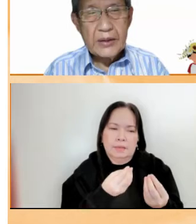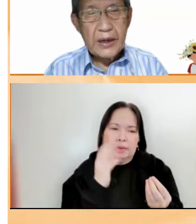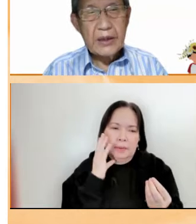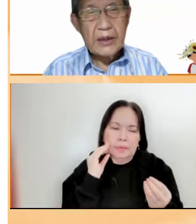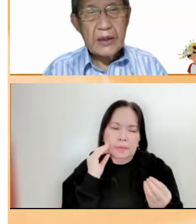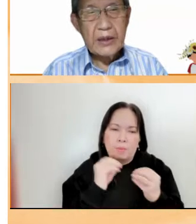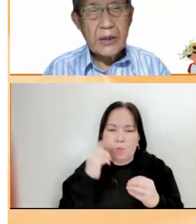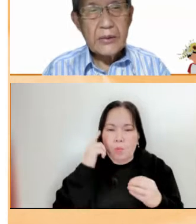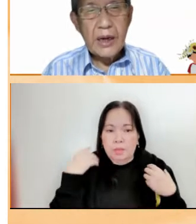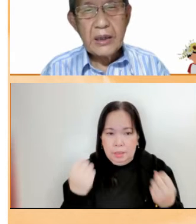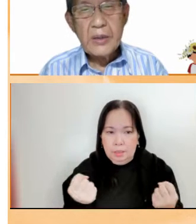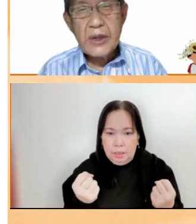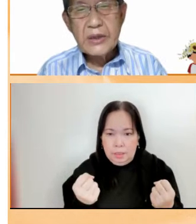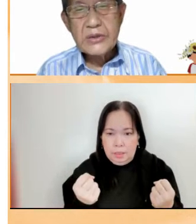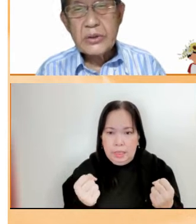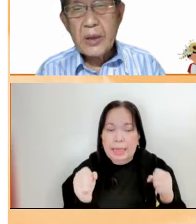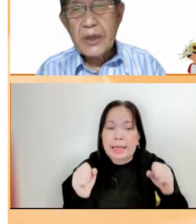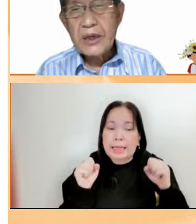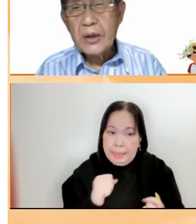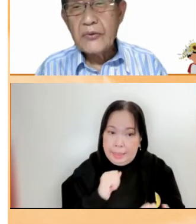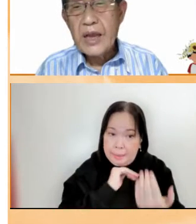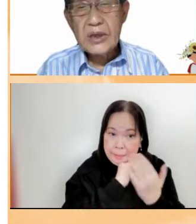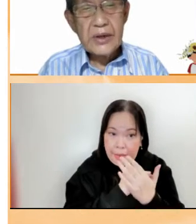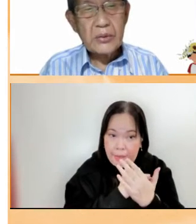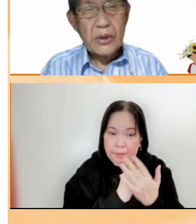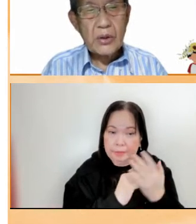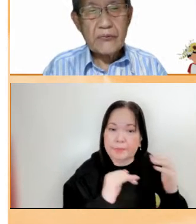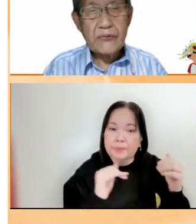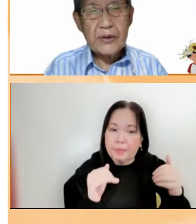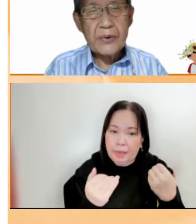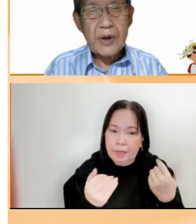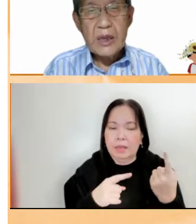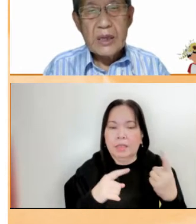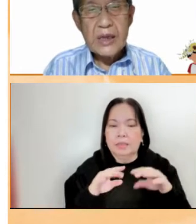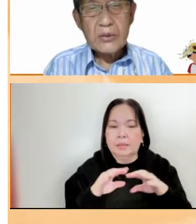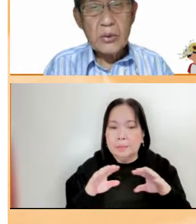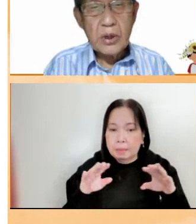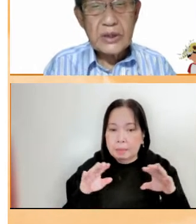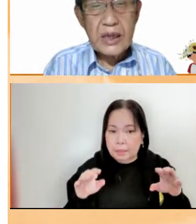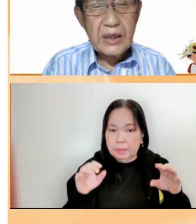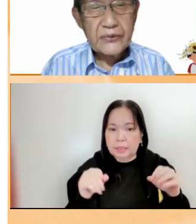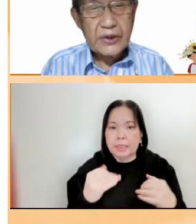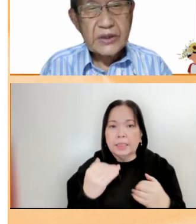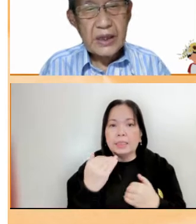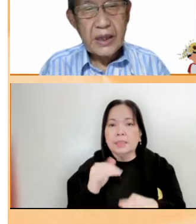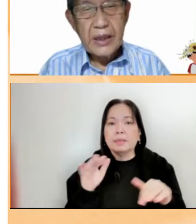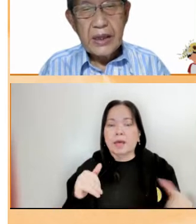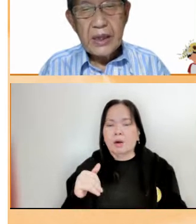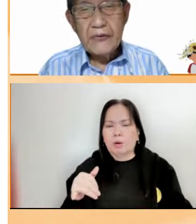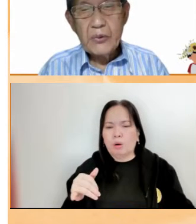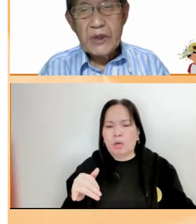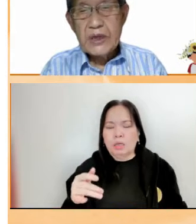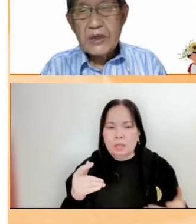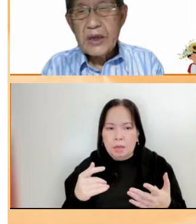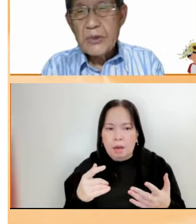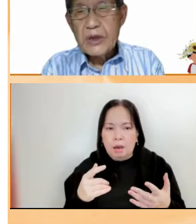respond early. There are limits to the ability of young children to recover from psychological adversity.